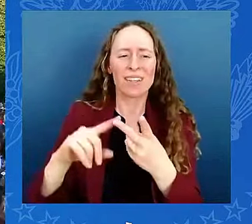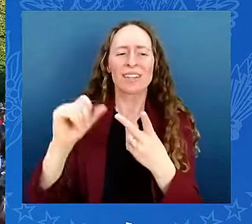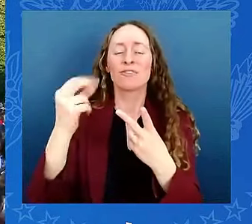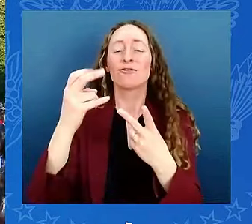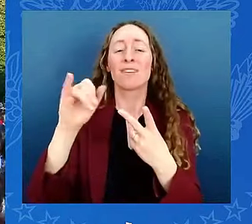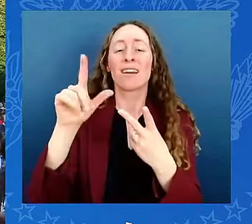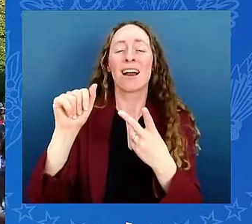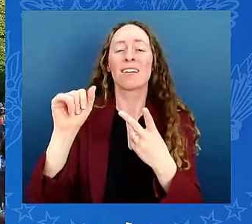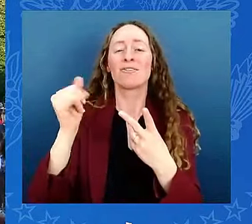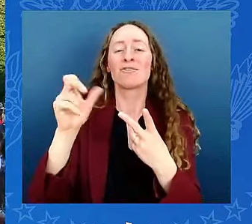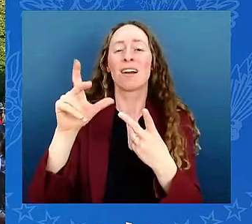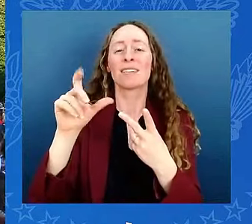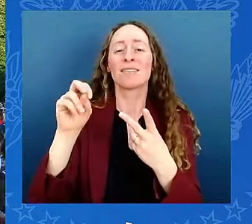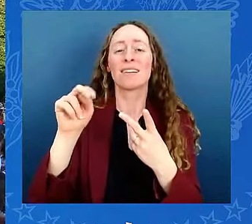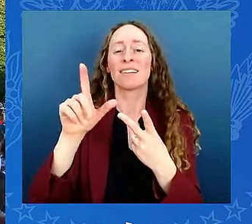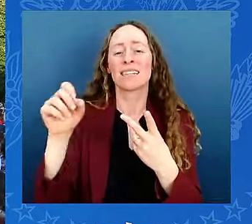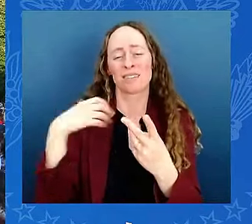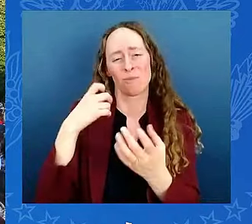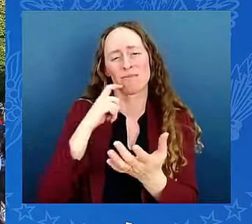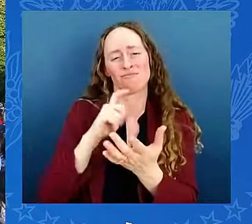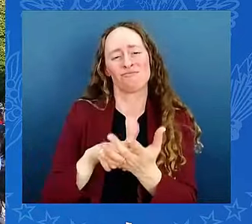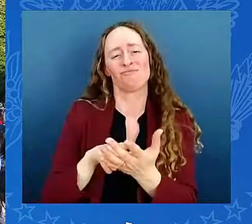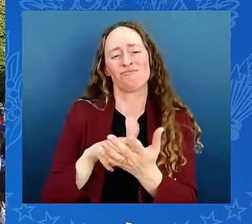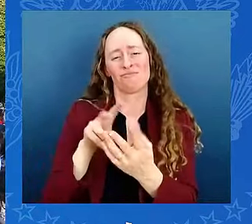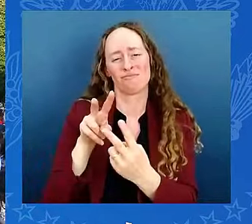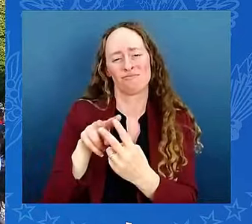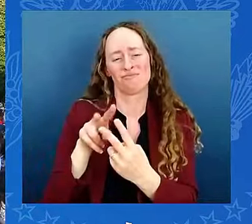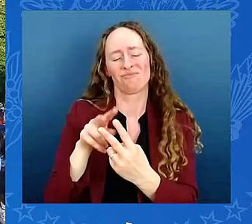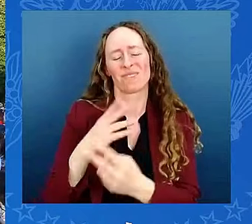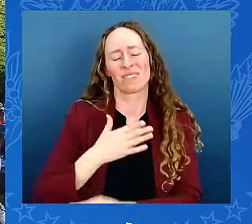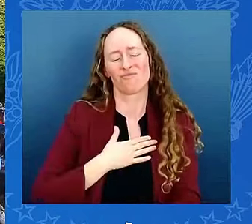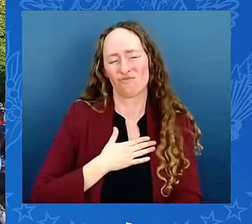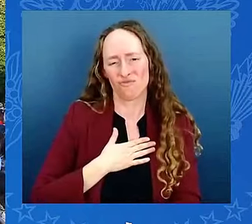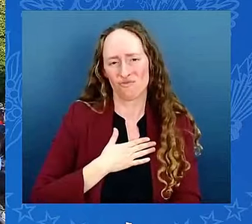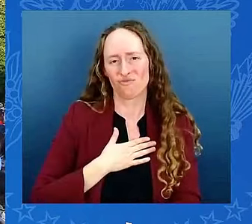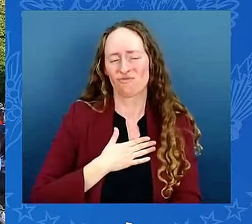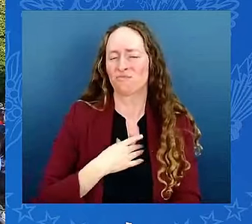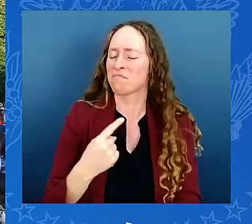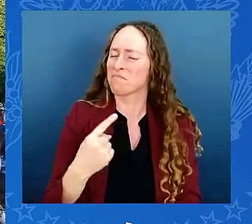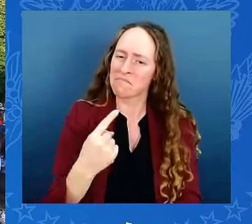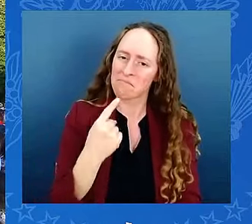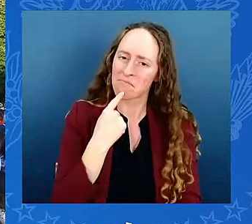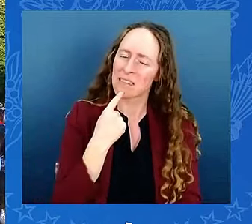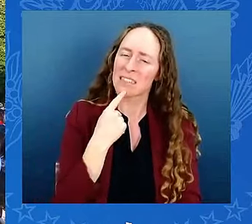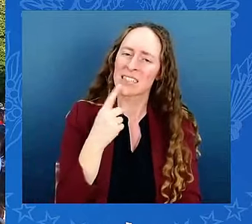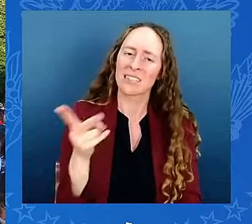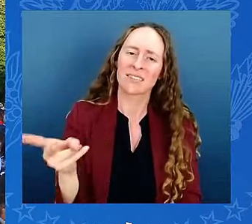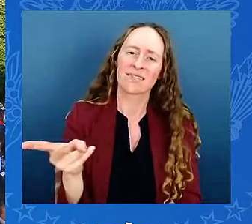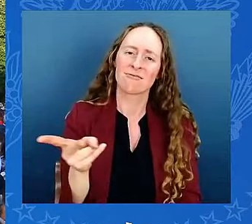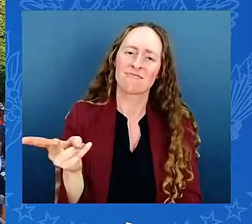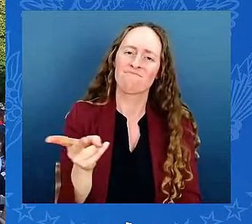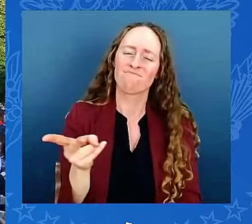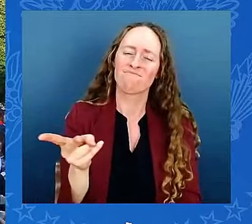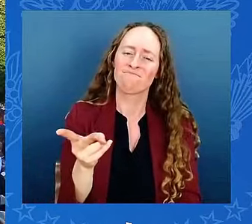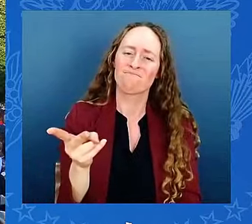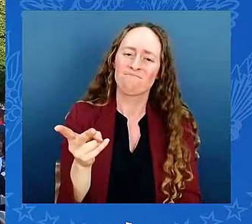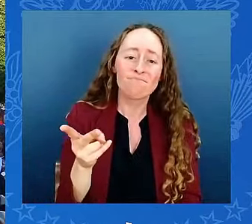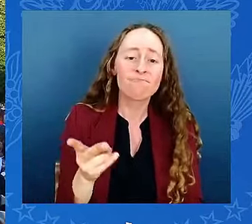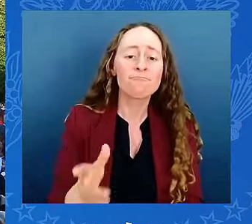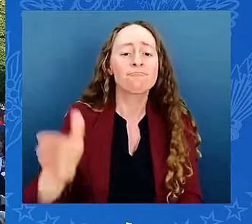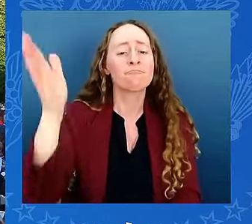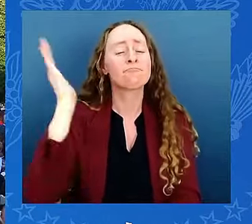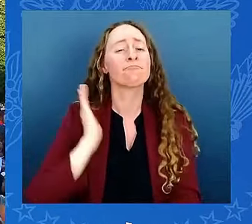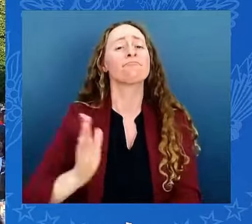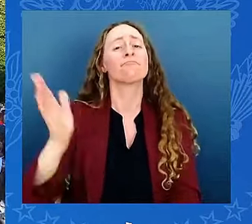It wasn't too long ago that we as a country didn't want to talk about violence against women as a national epidemic, let alone